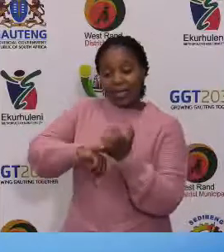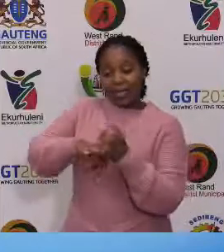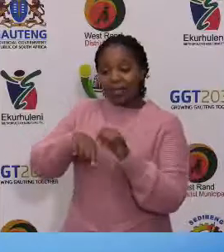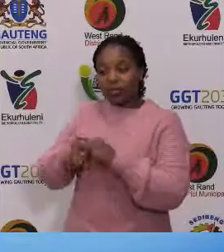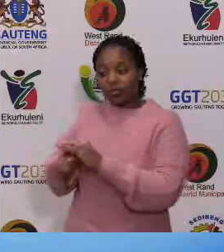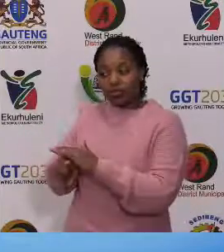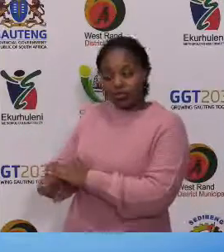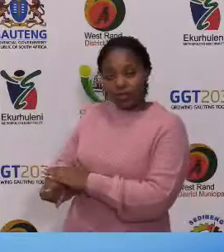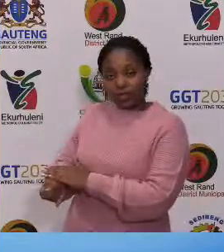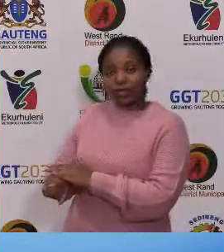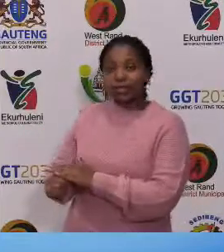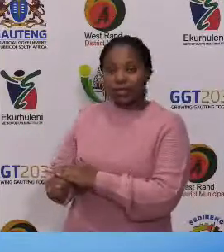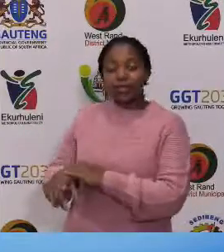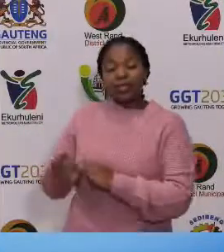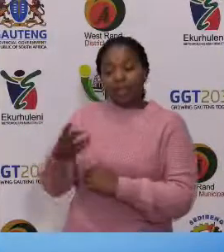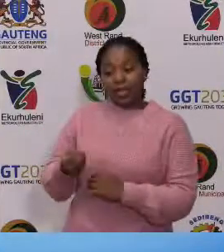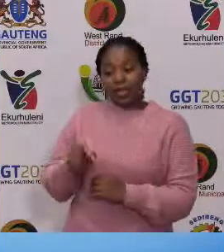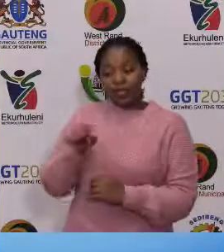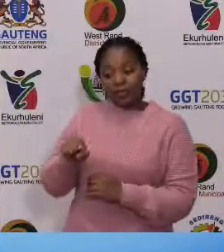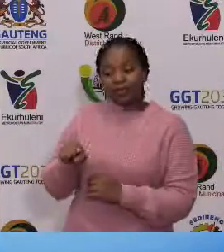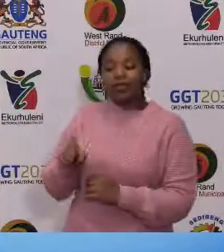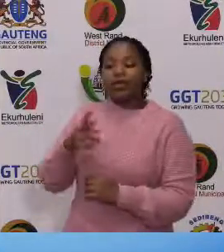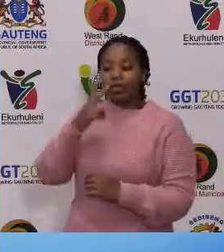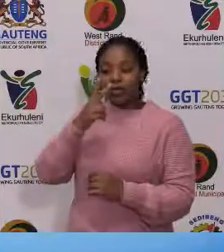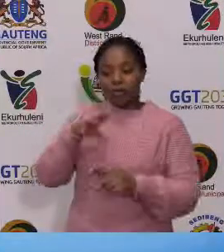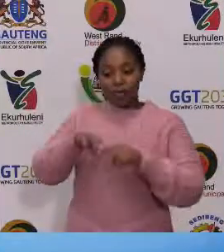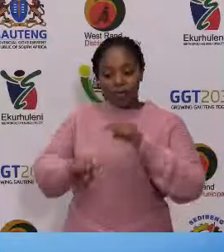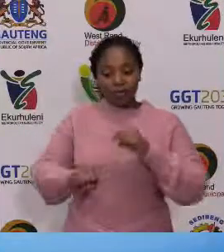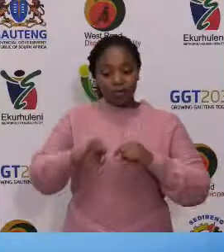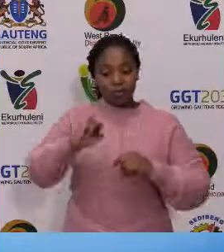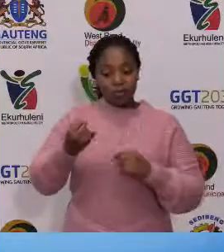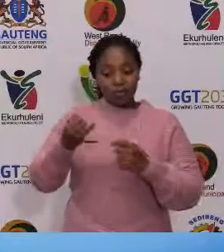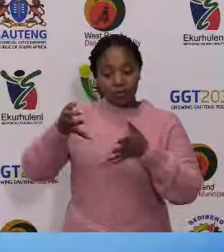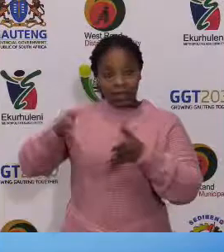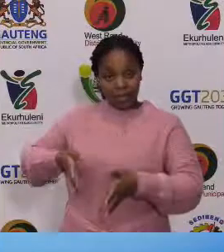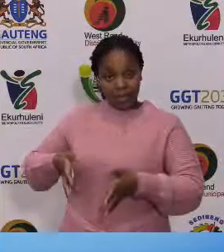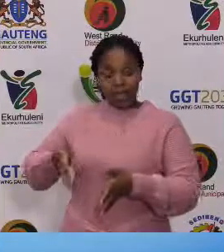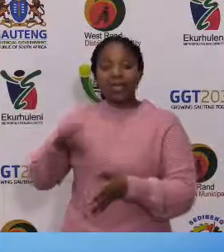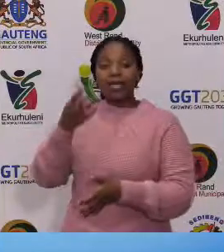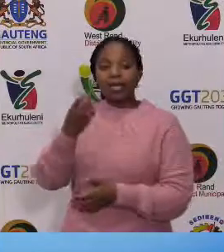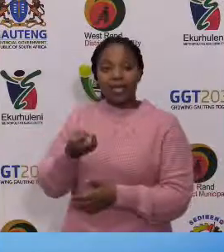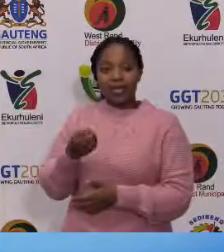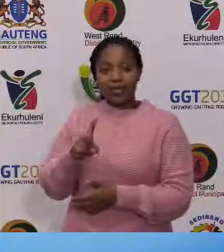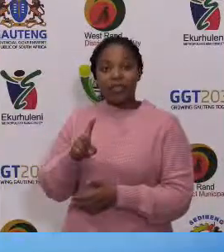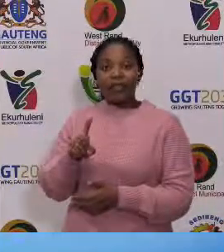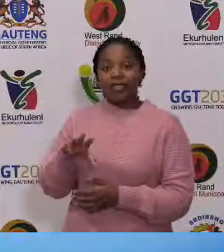indexes for different sub-districts. Well, you notice that in Johannesburg, there's certain sub-districts of